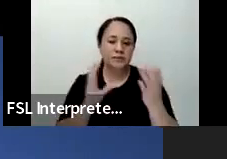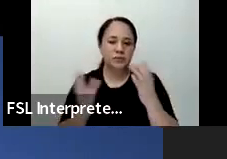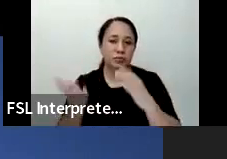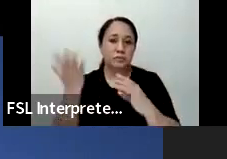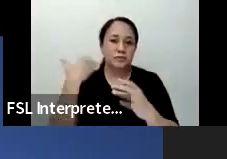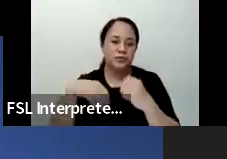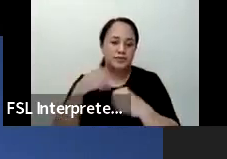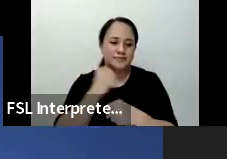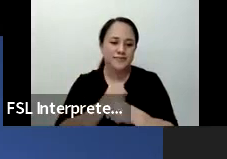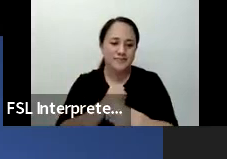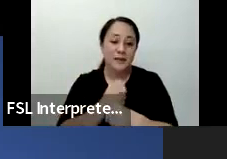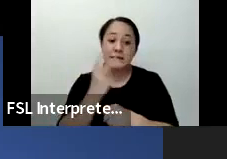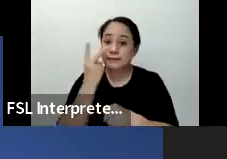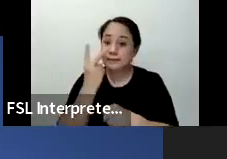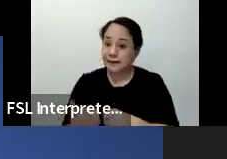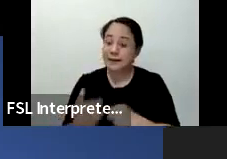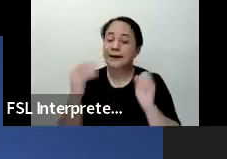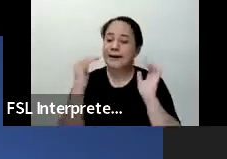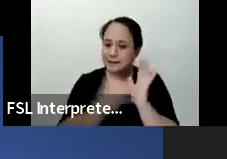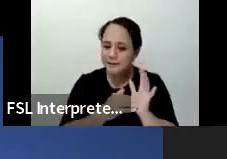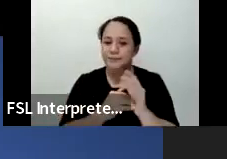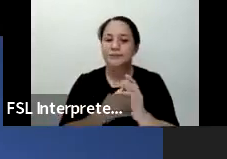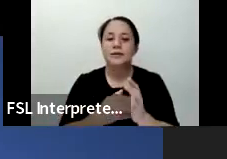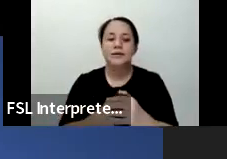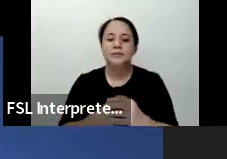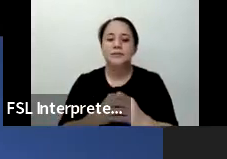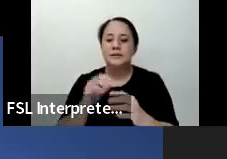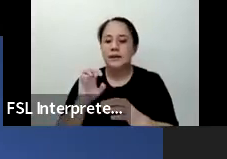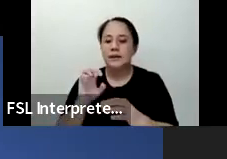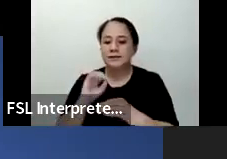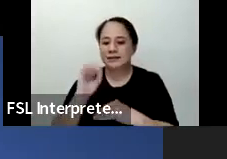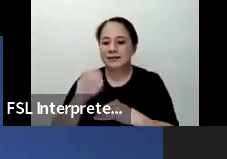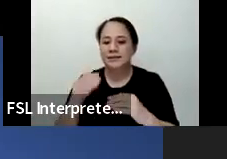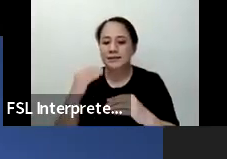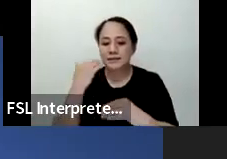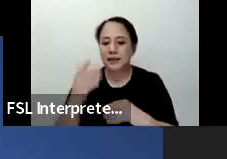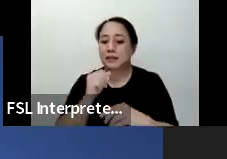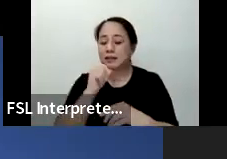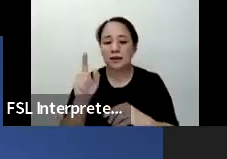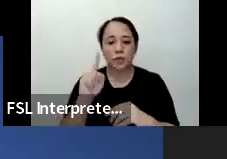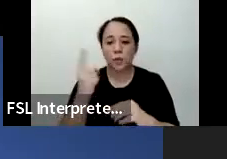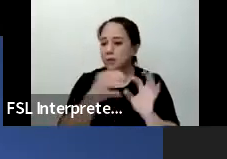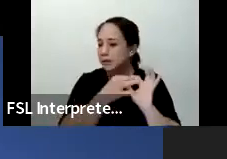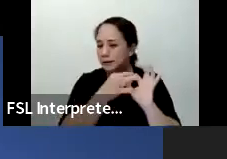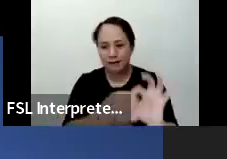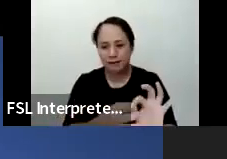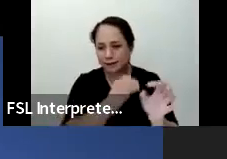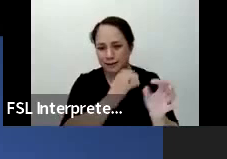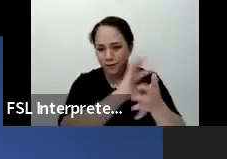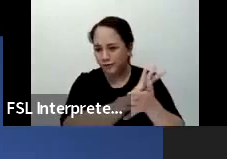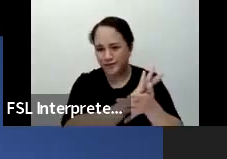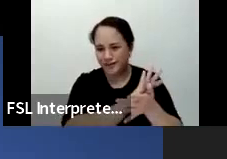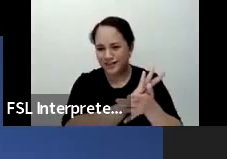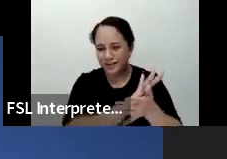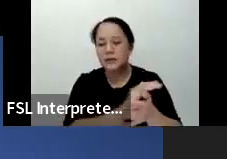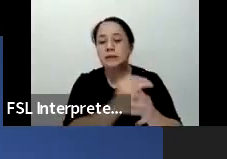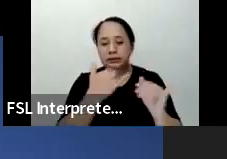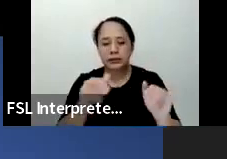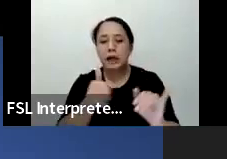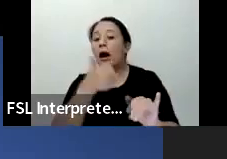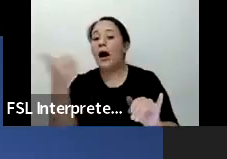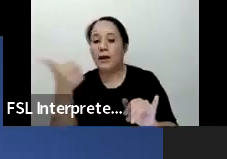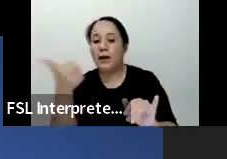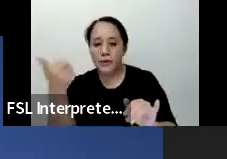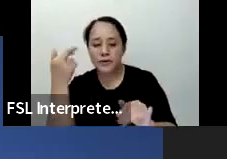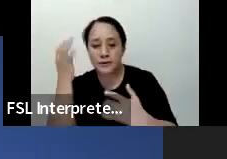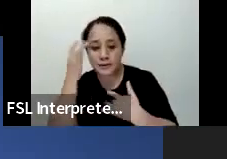So again, excess deaths is not just COVID-19 deaths. Okay, we also see increase in other causes